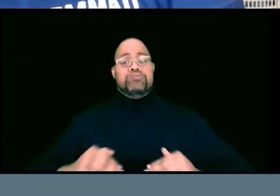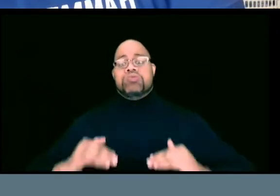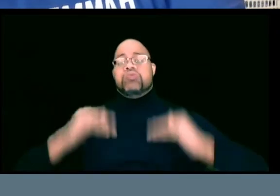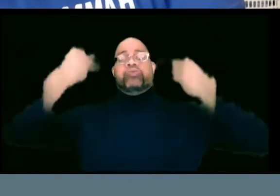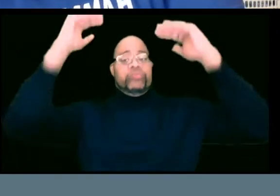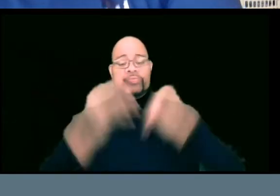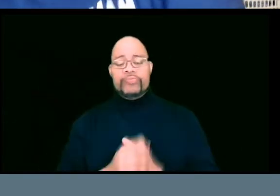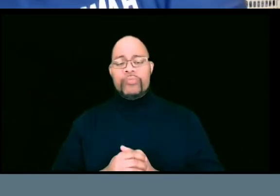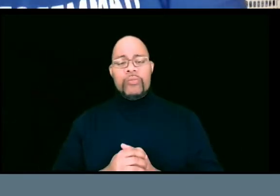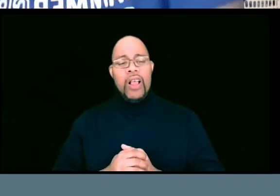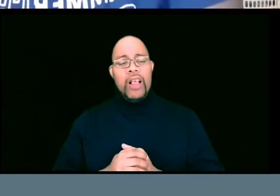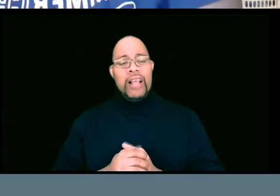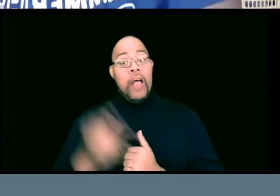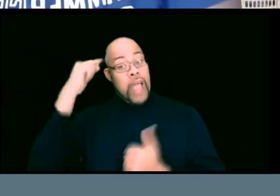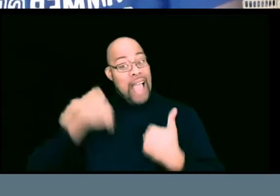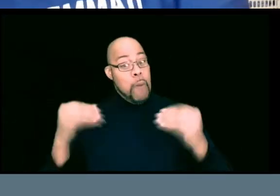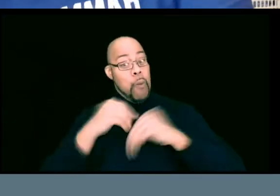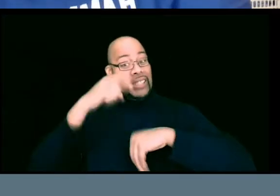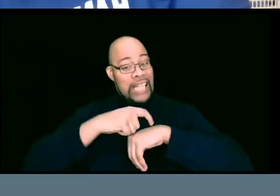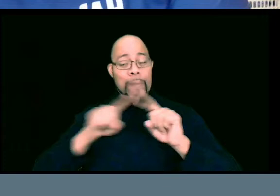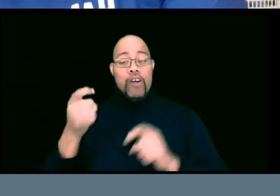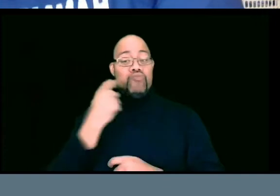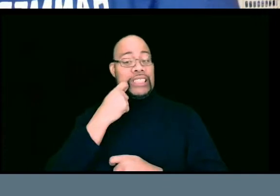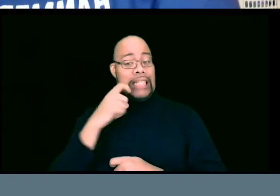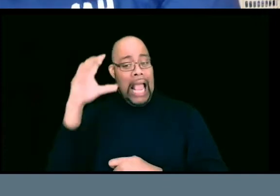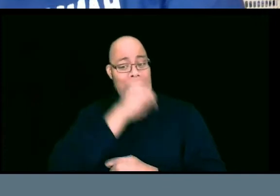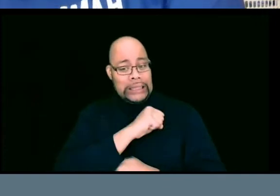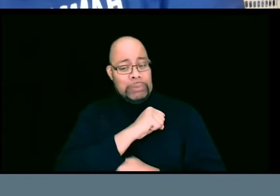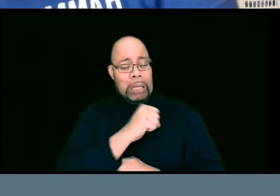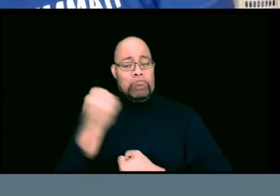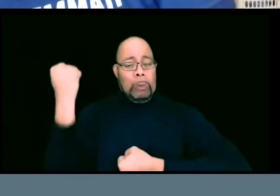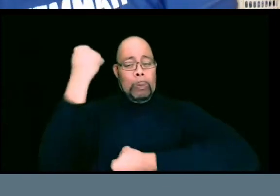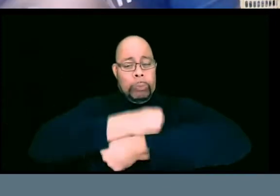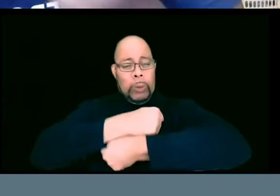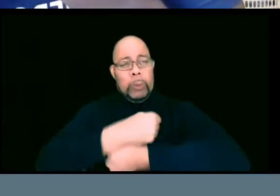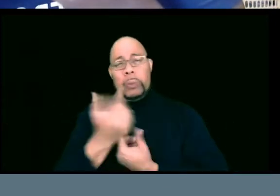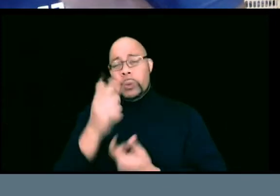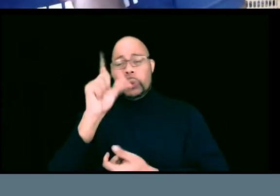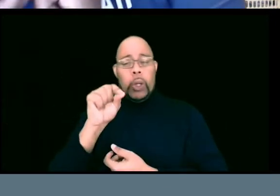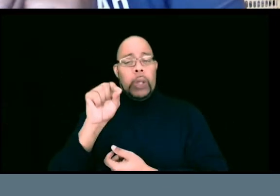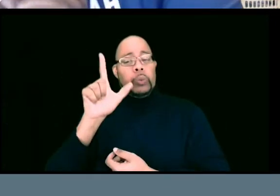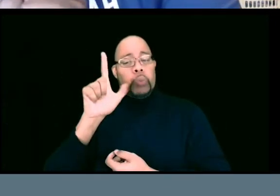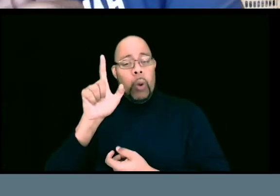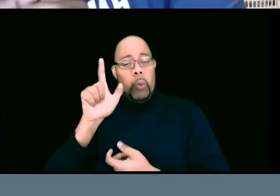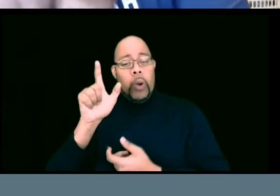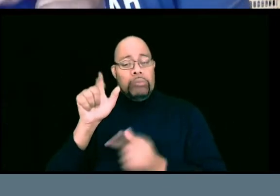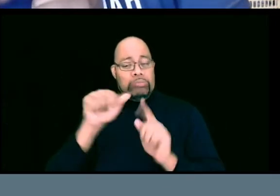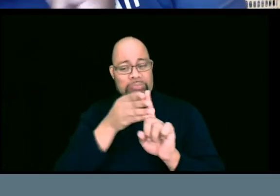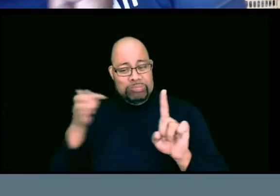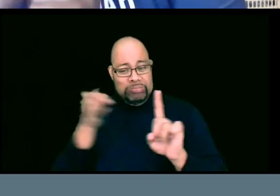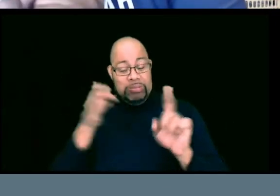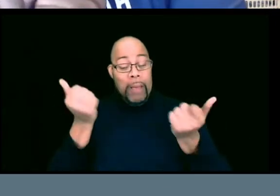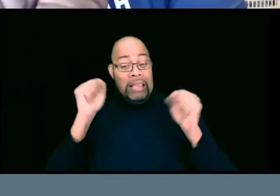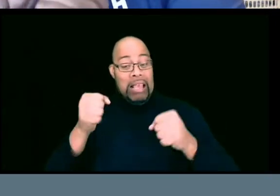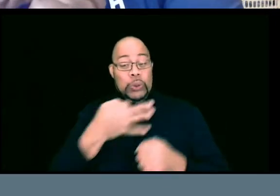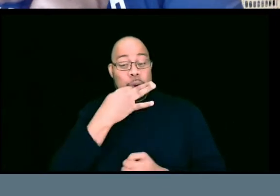lead to drastic sea level rise. We thought we had a lot more time, but it has recently been estimated to collapse within a decade of 2021,